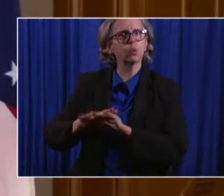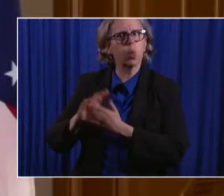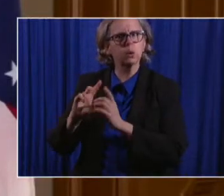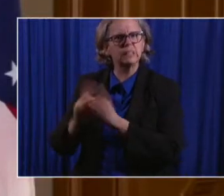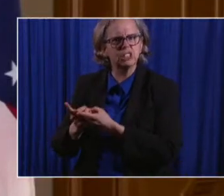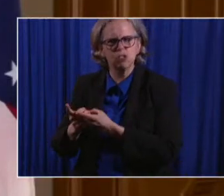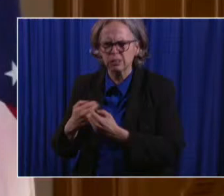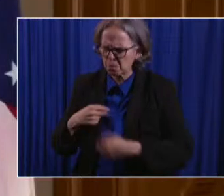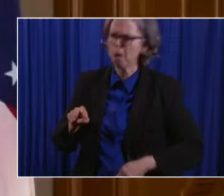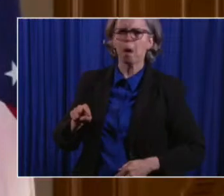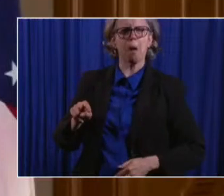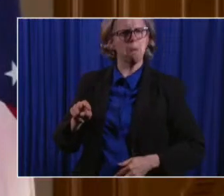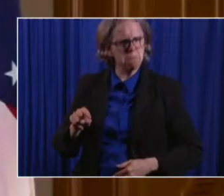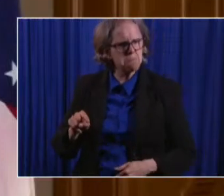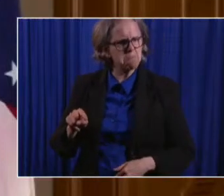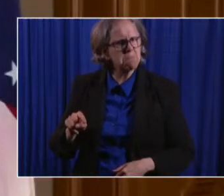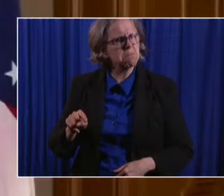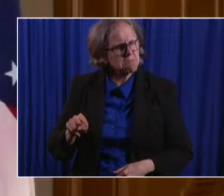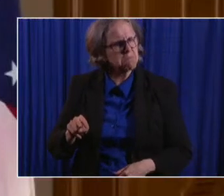June 2nd,